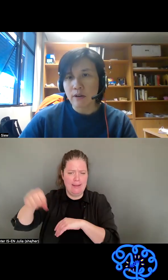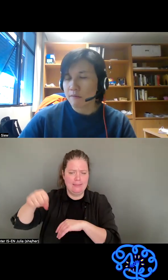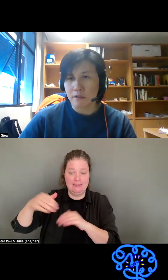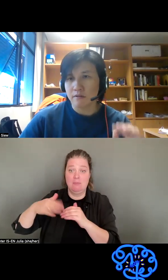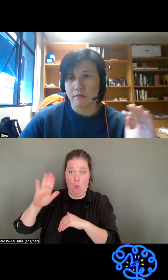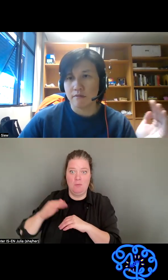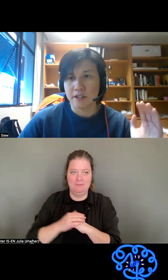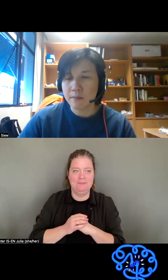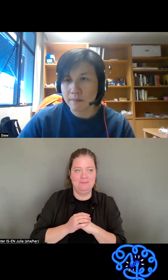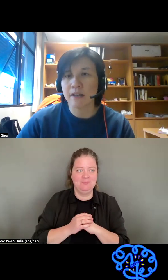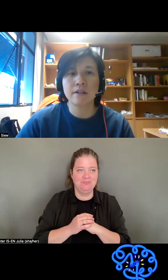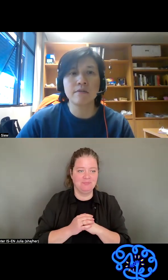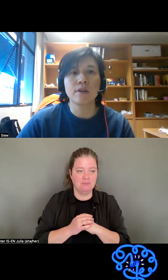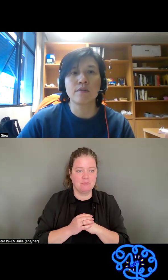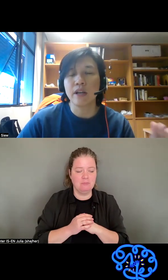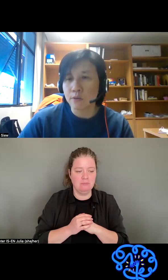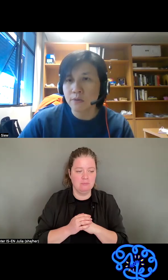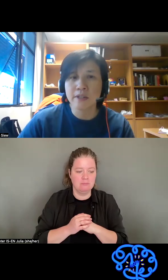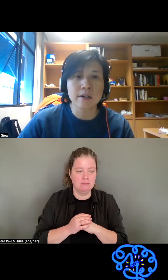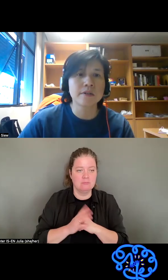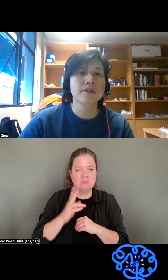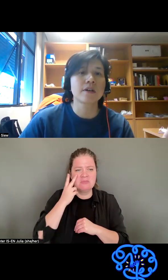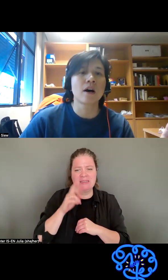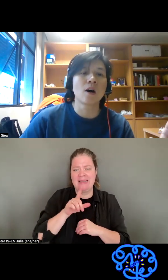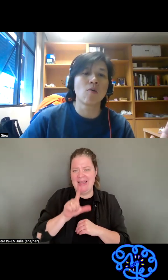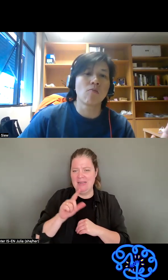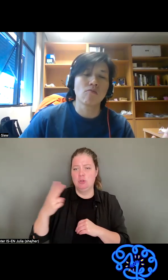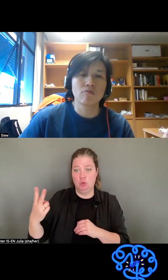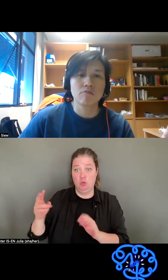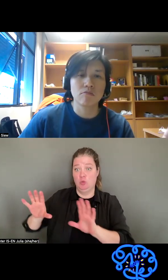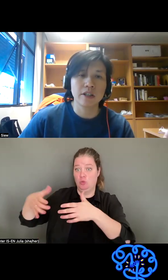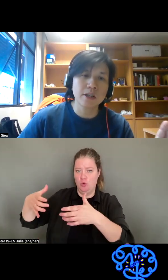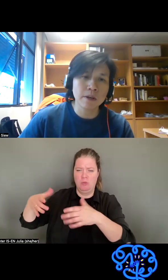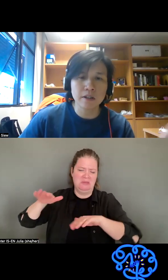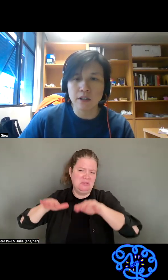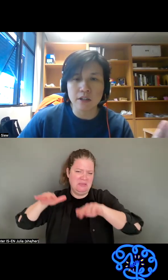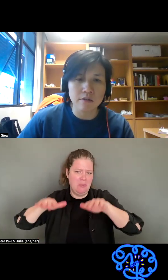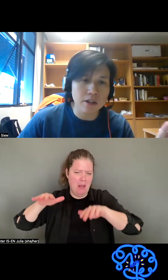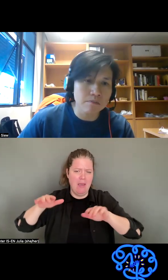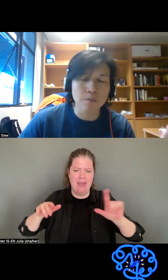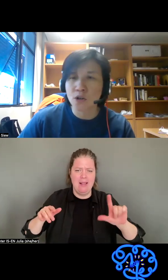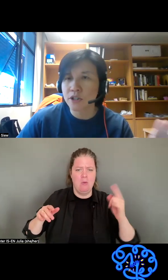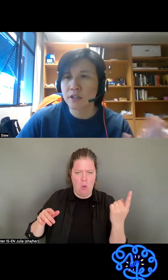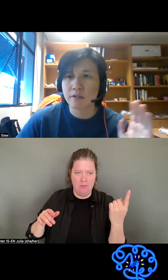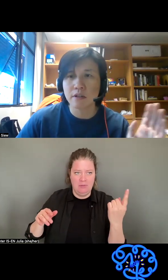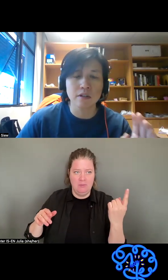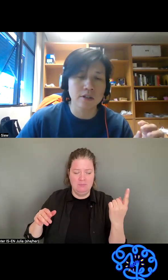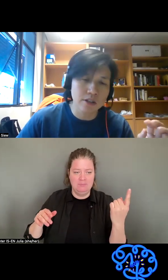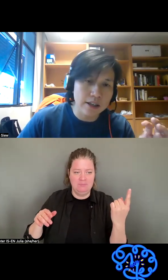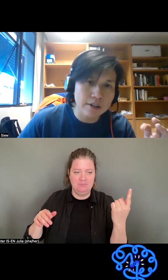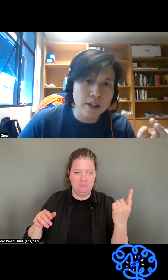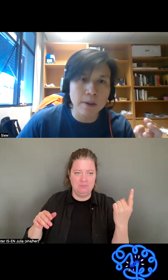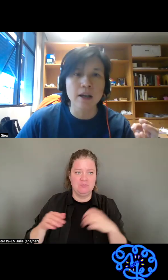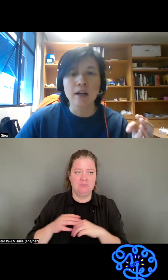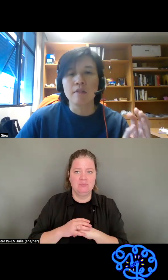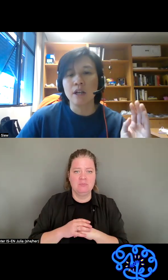we have a similar pattern with the L2 results. I just depicted in proportions